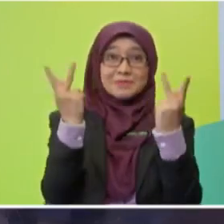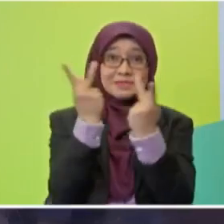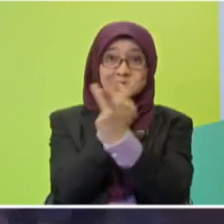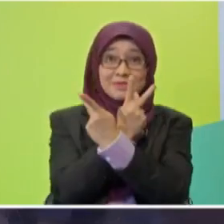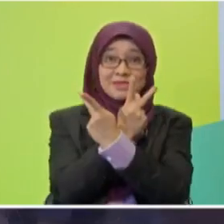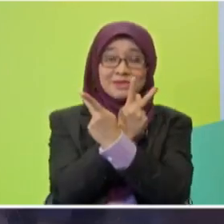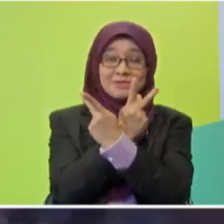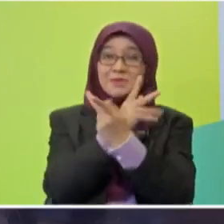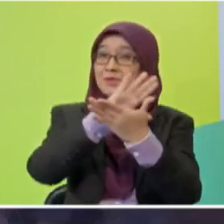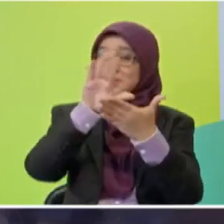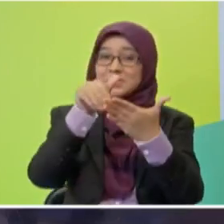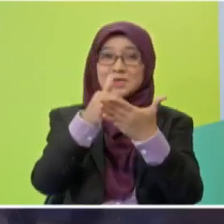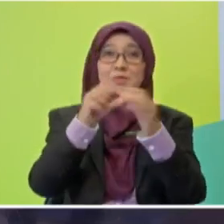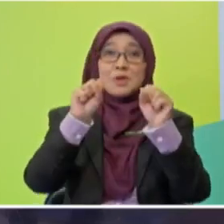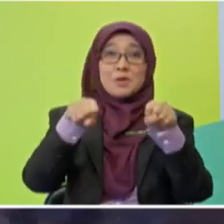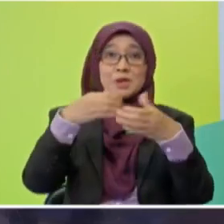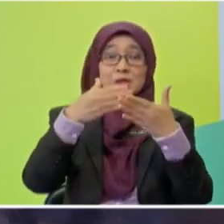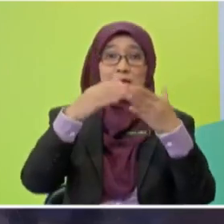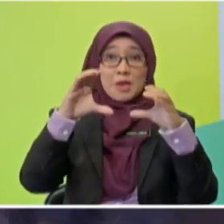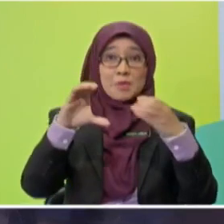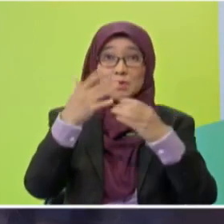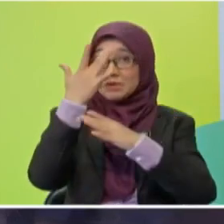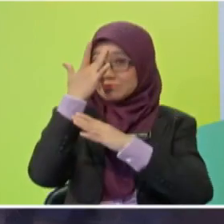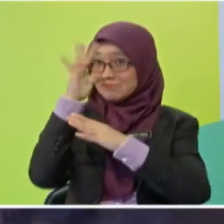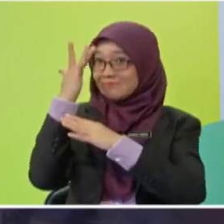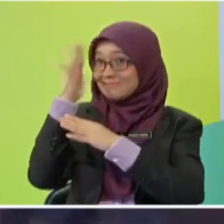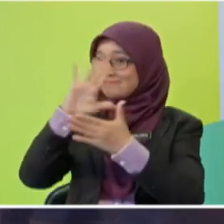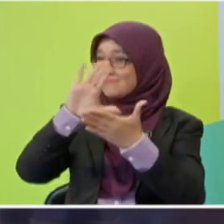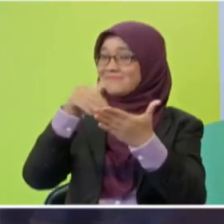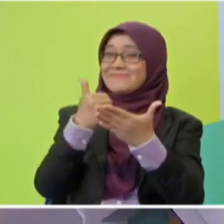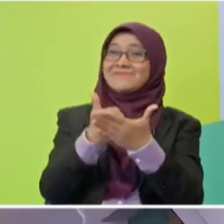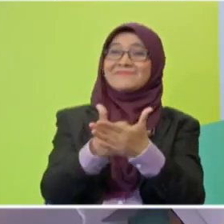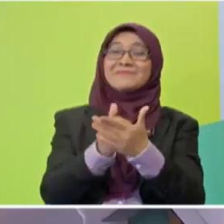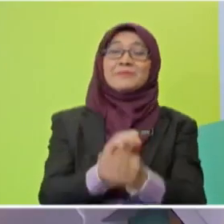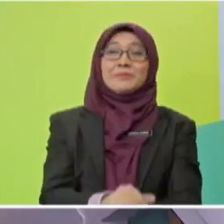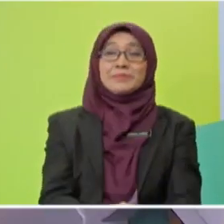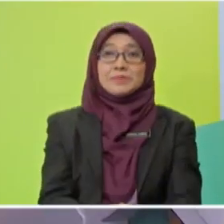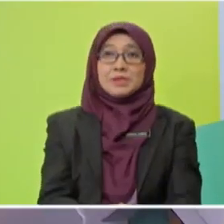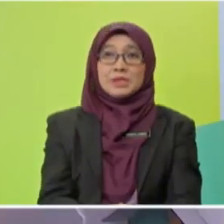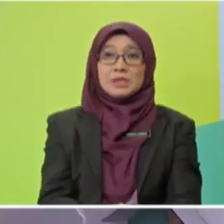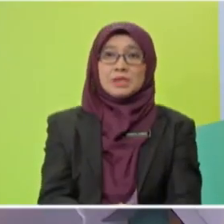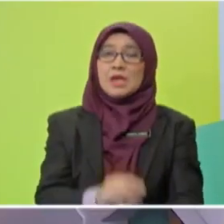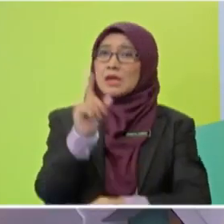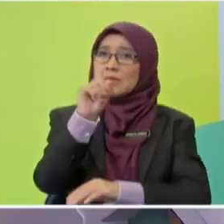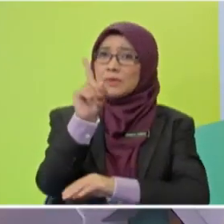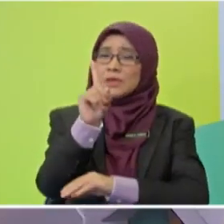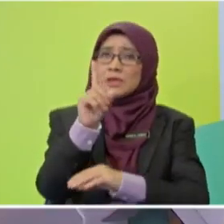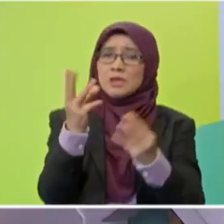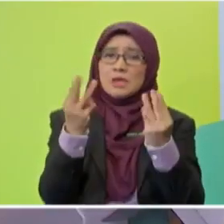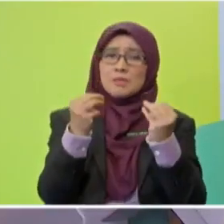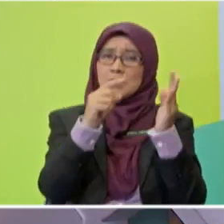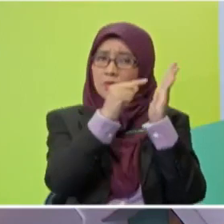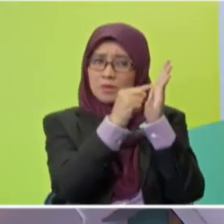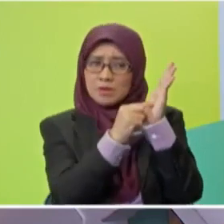excellent in multiplying numbers, decimal numbers. Yes, decimal numbers. Okay, the only thing is where to put the decimal at the product. Okay?